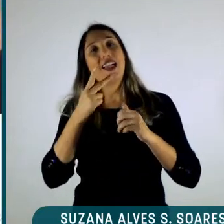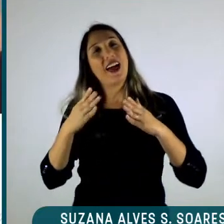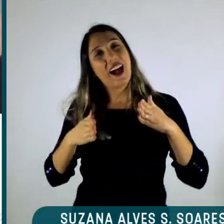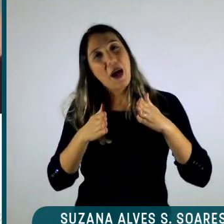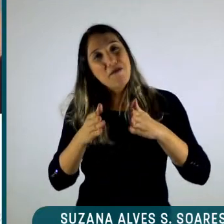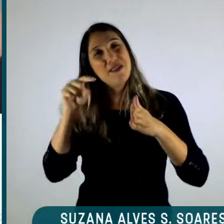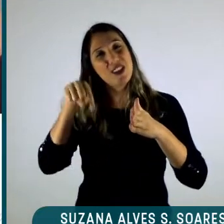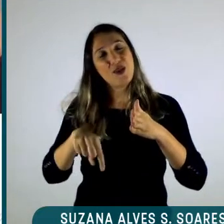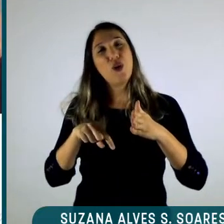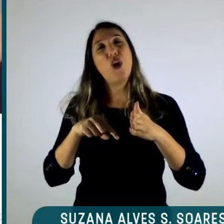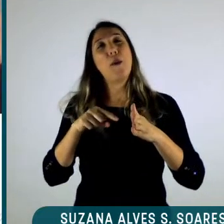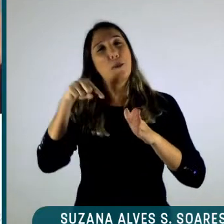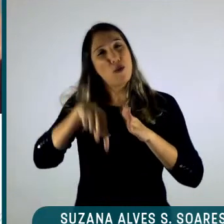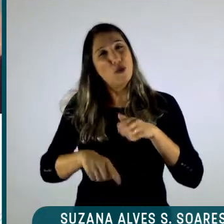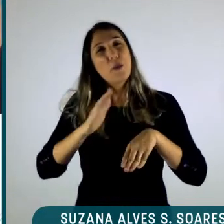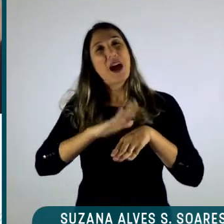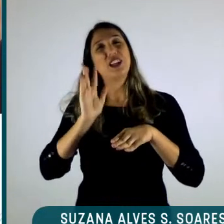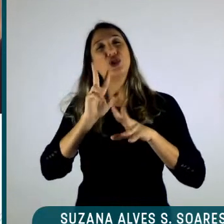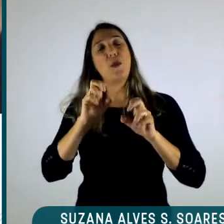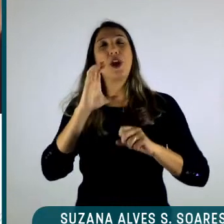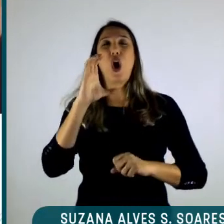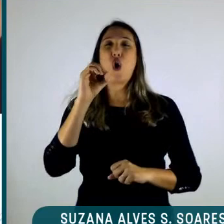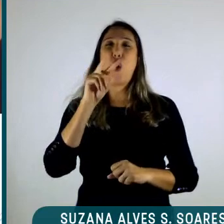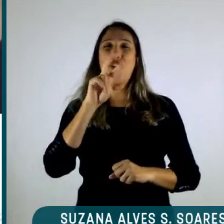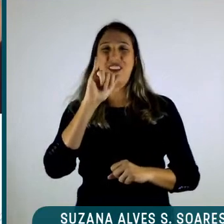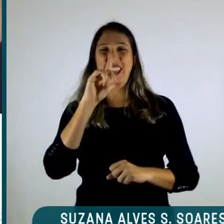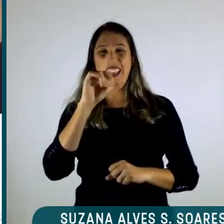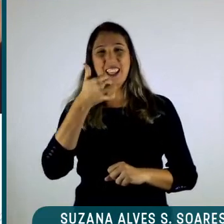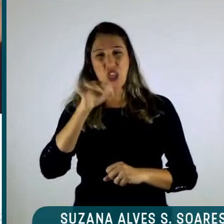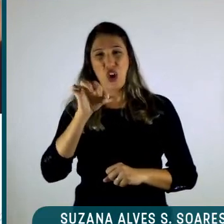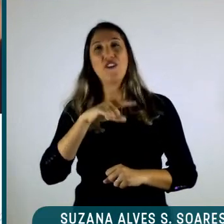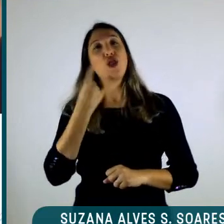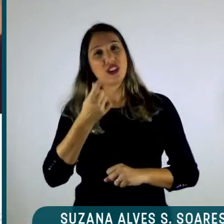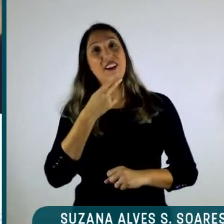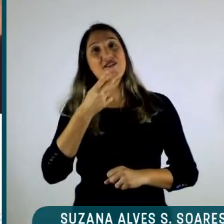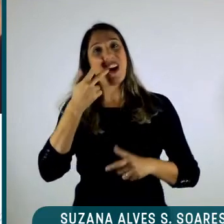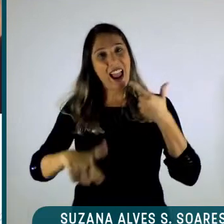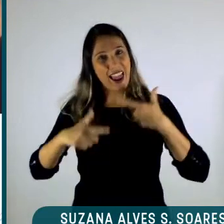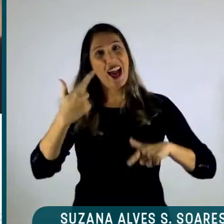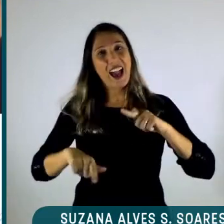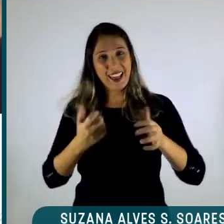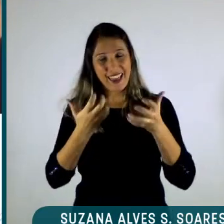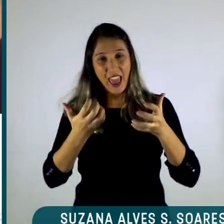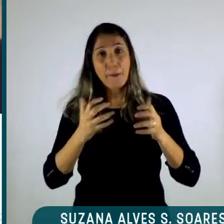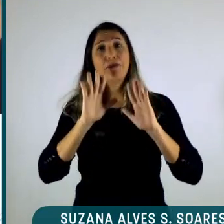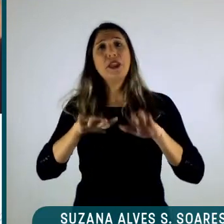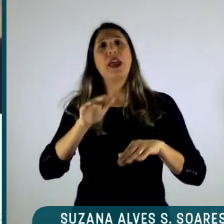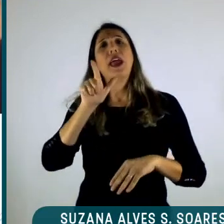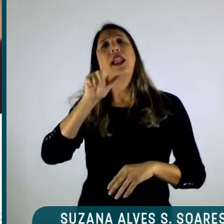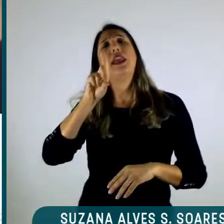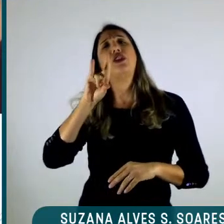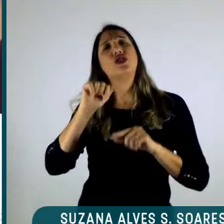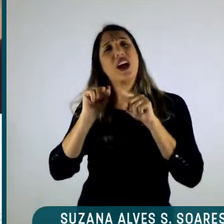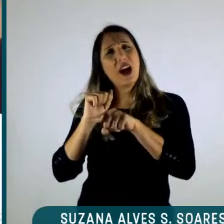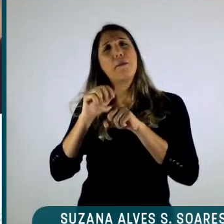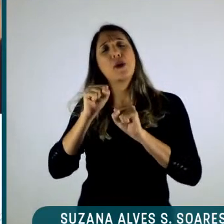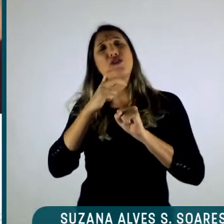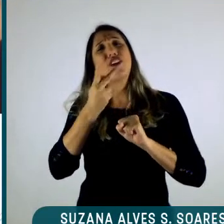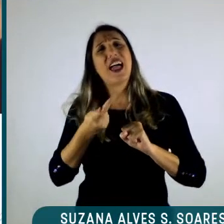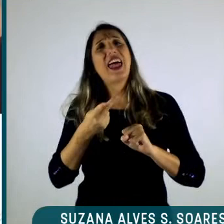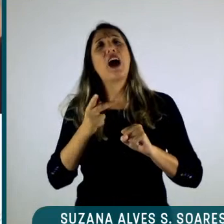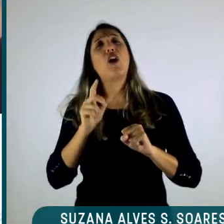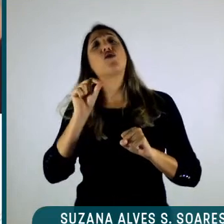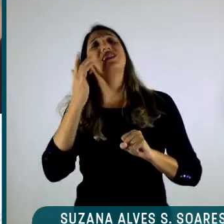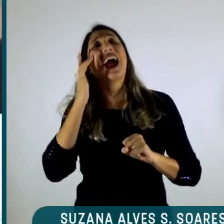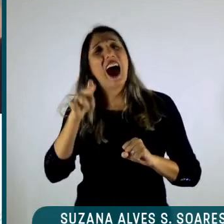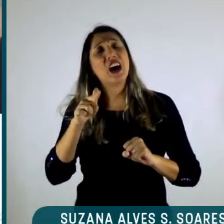and before we further on the COVID-19 issue, which we also want to address a lot, Ligia,